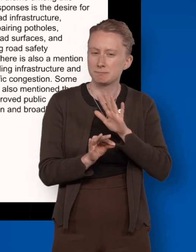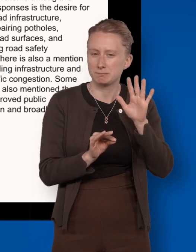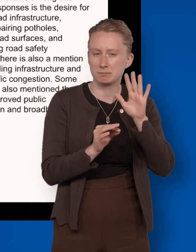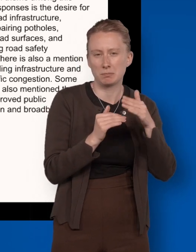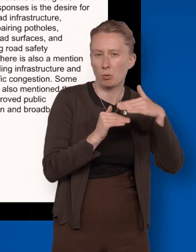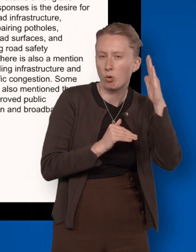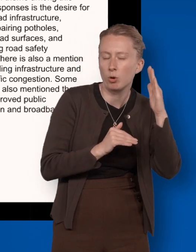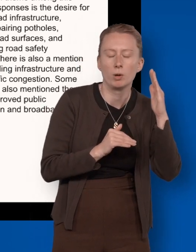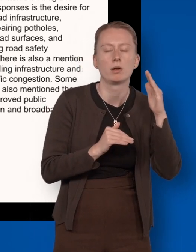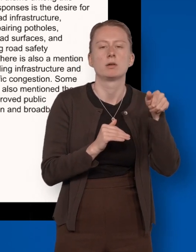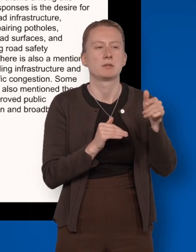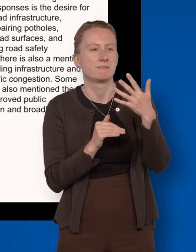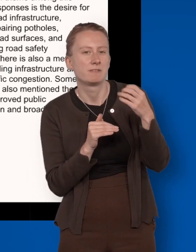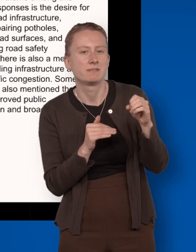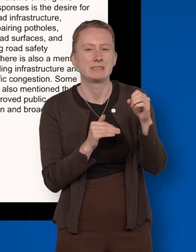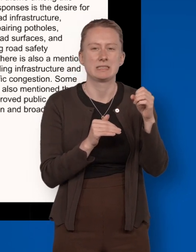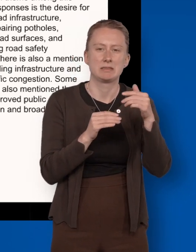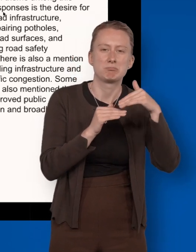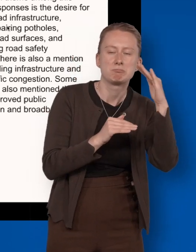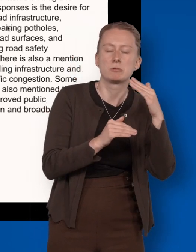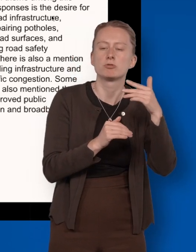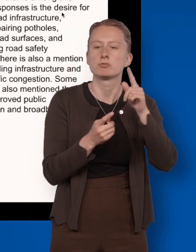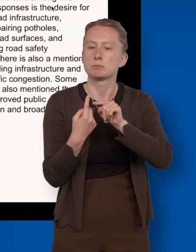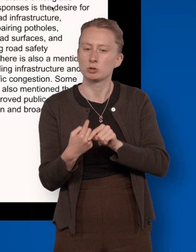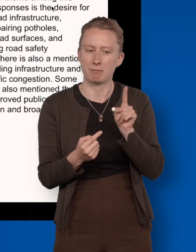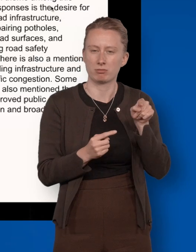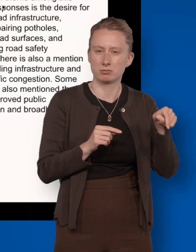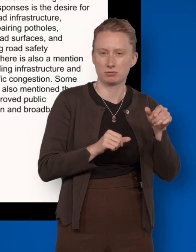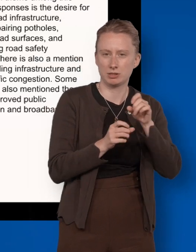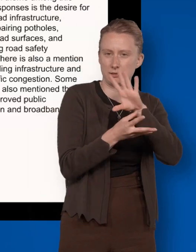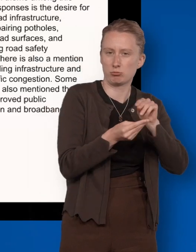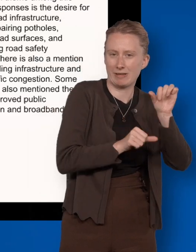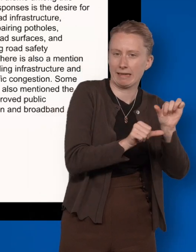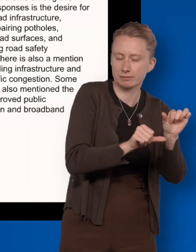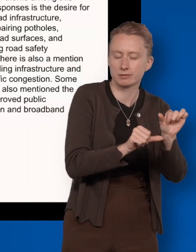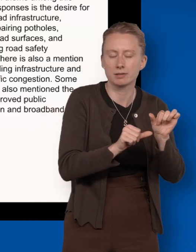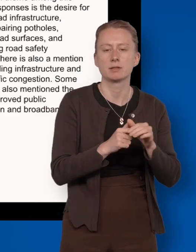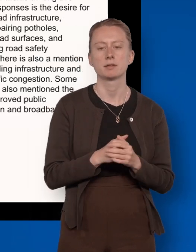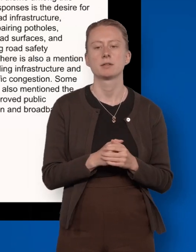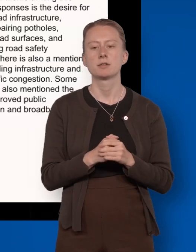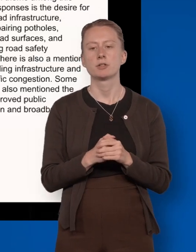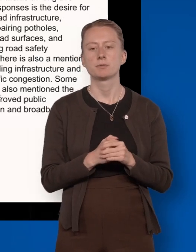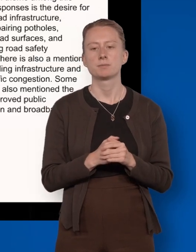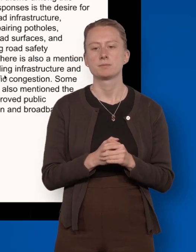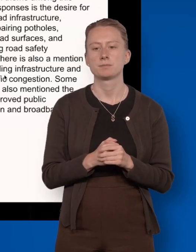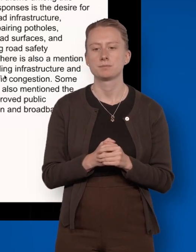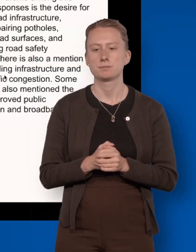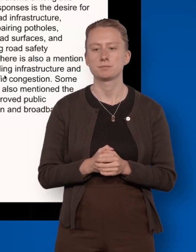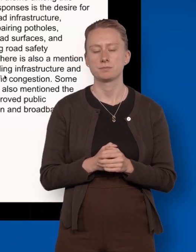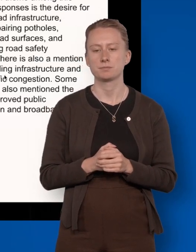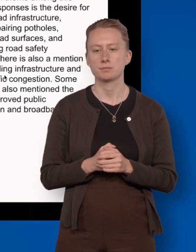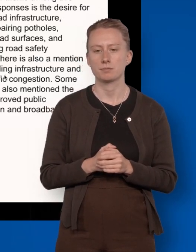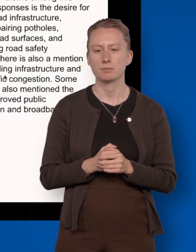of 50 or so responses. And then using the LLM, we then drive a summary. And then the